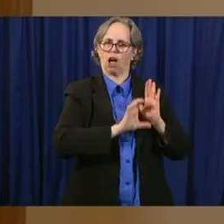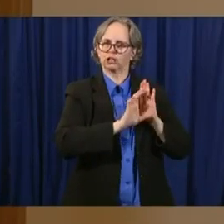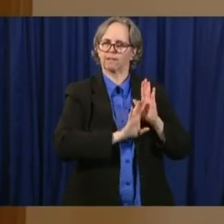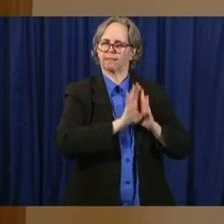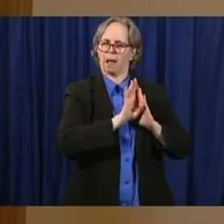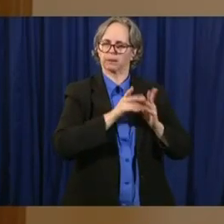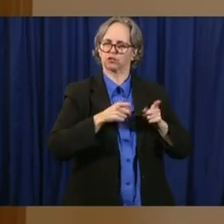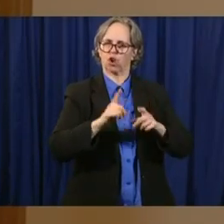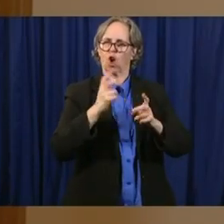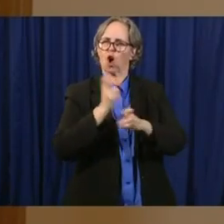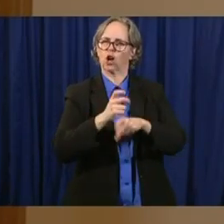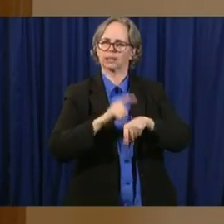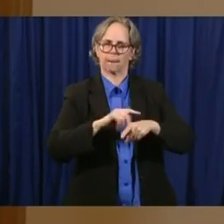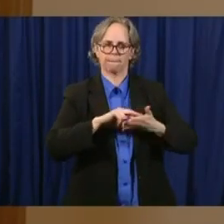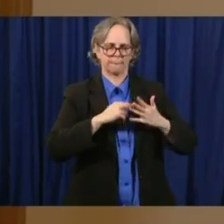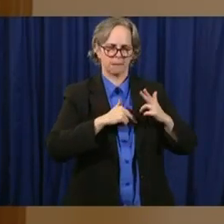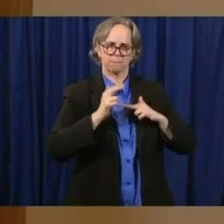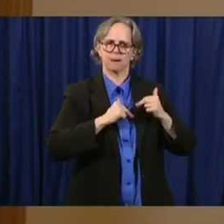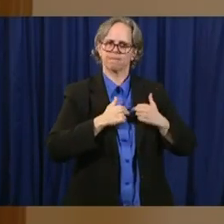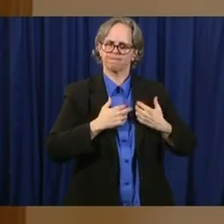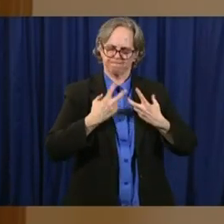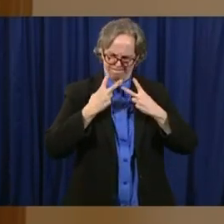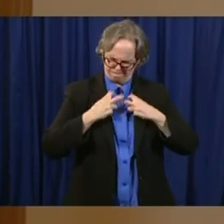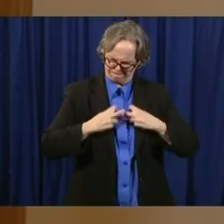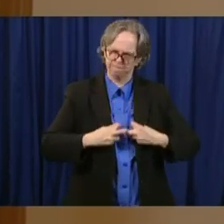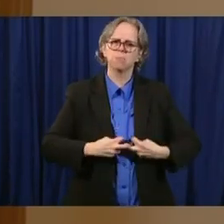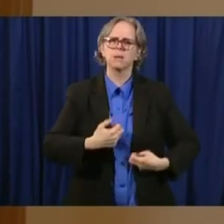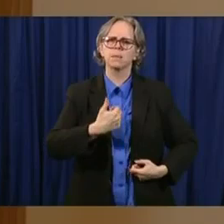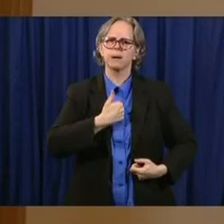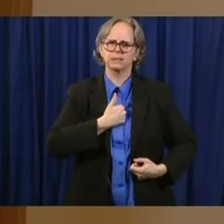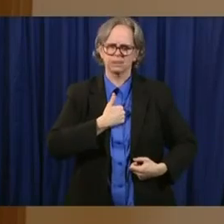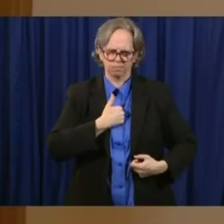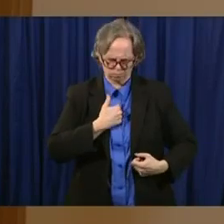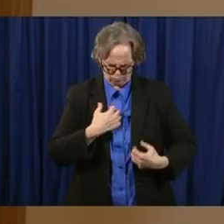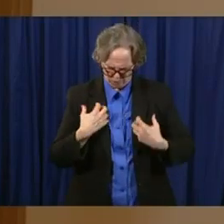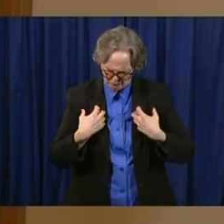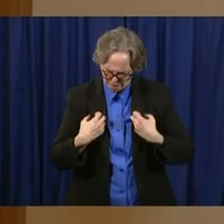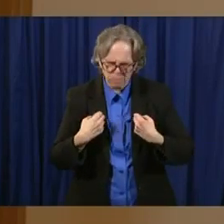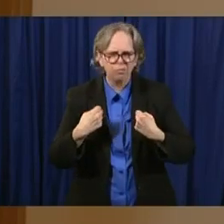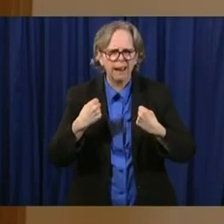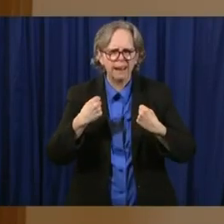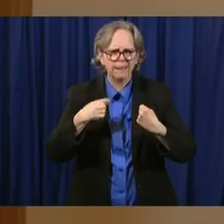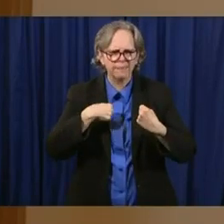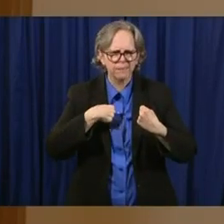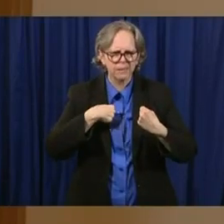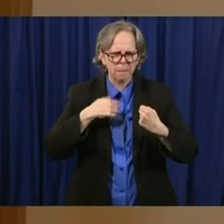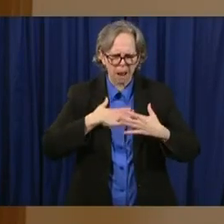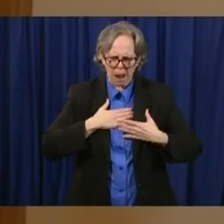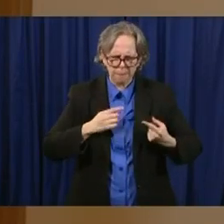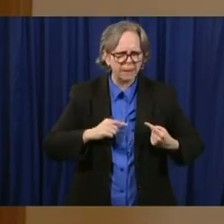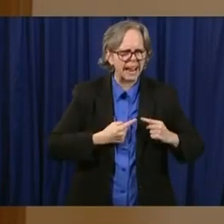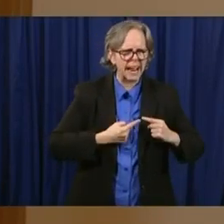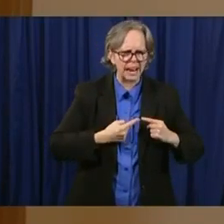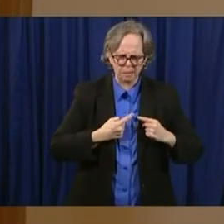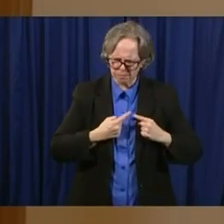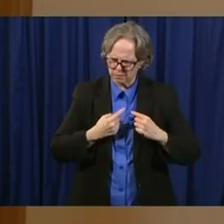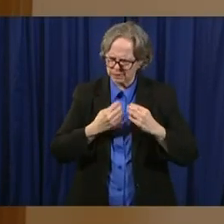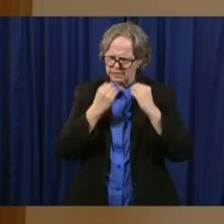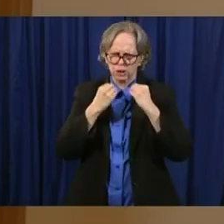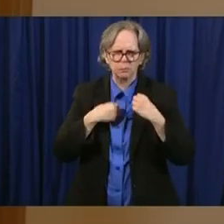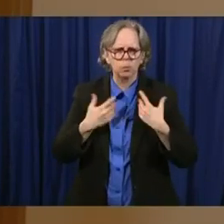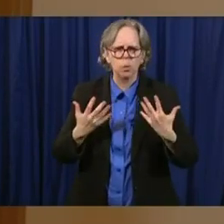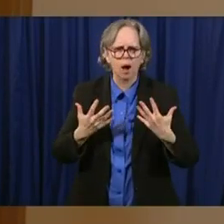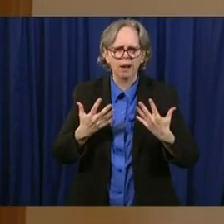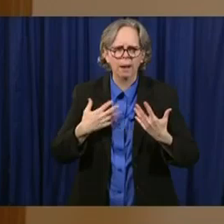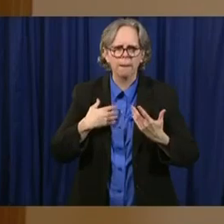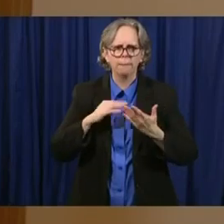deeper into themselves. They bravely learn what their pain is teaching them, and they become